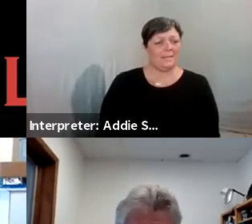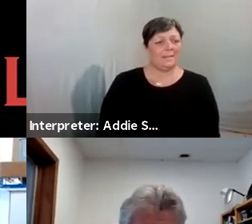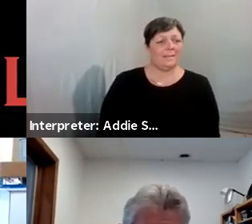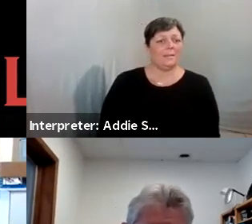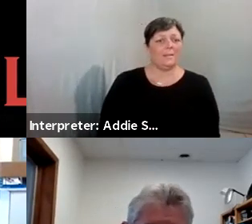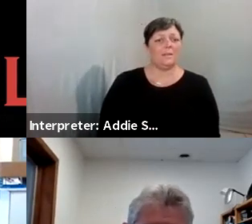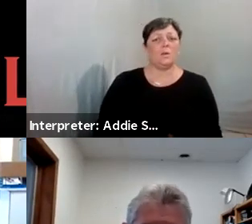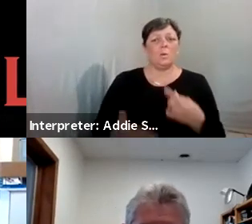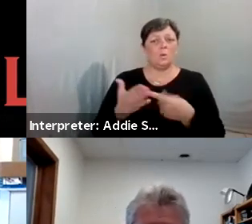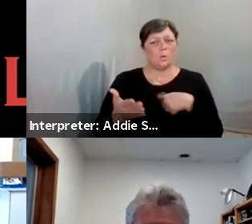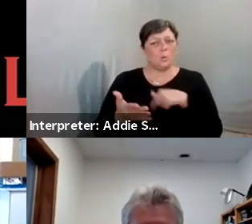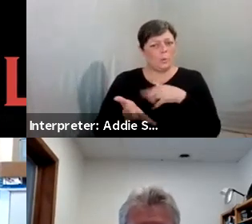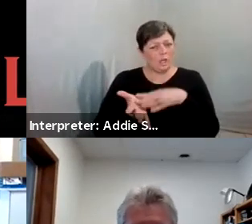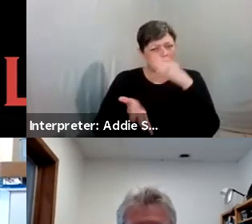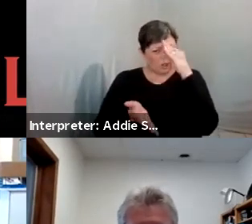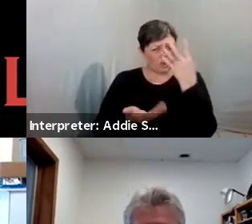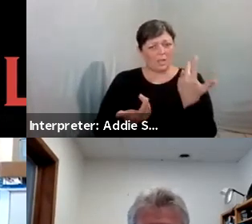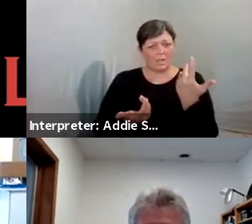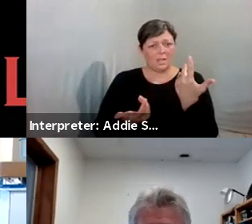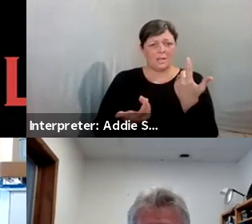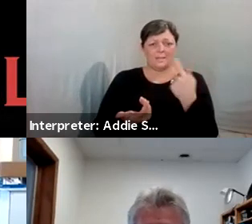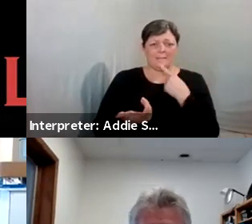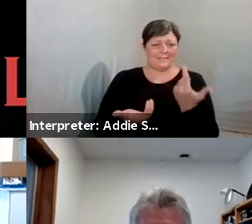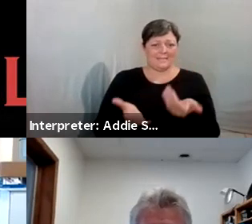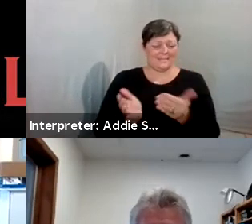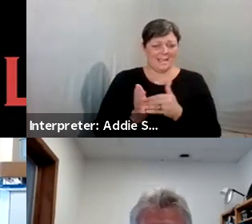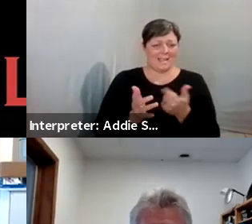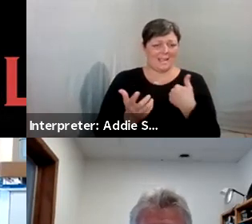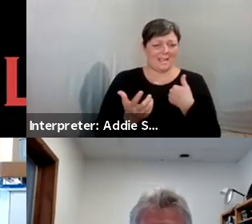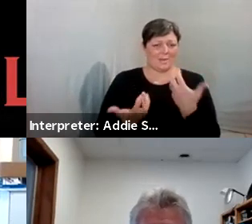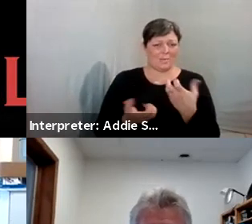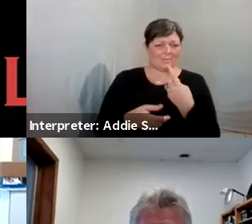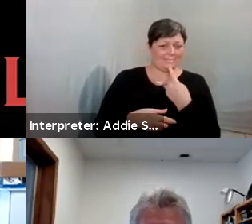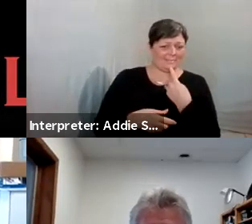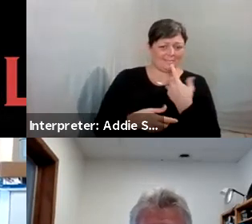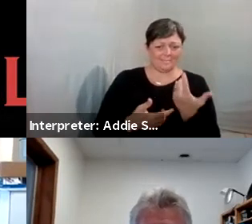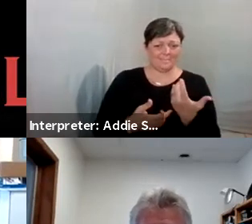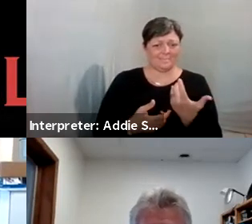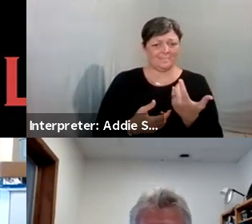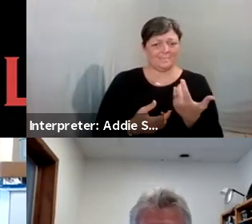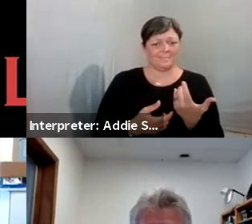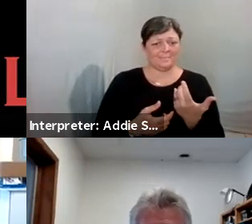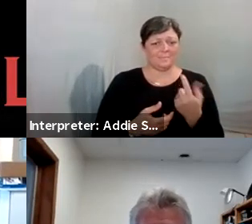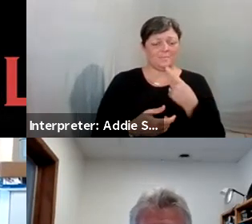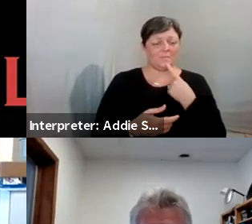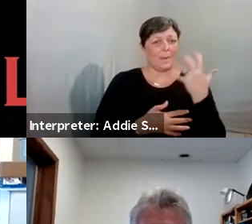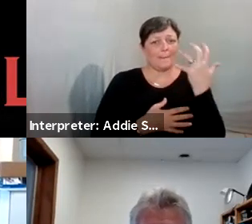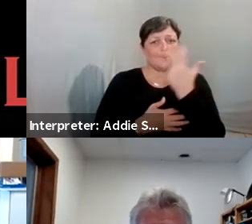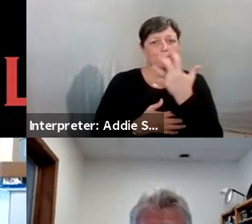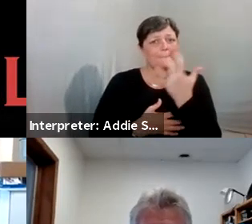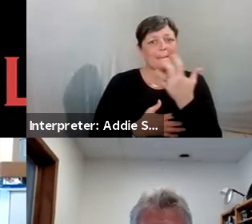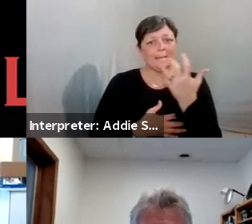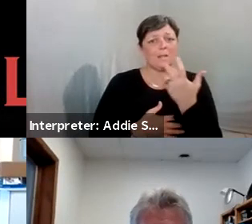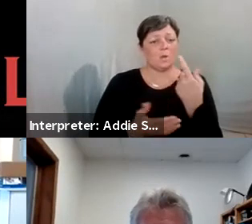What have we learned? I mean, it's done. Again, I want to pipe up and say, it's amazing what